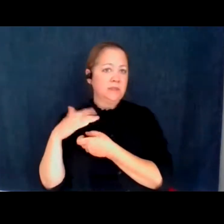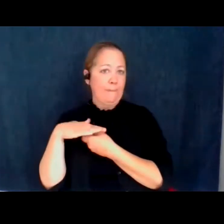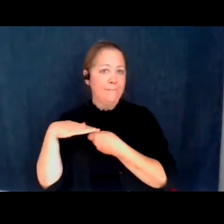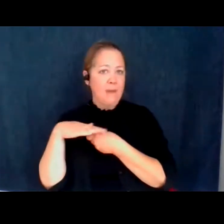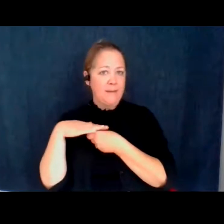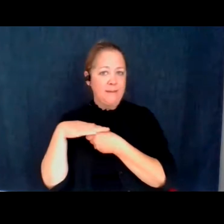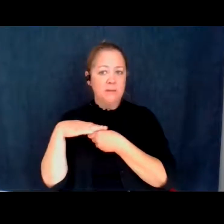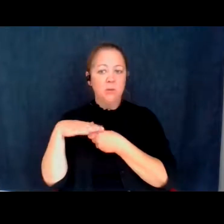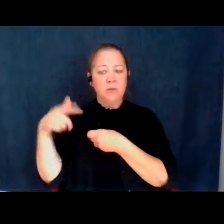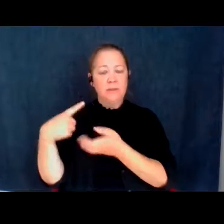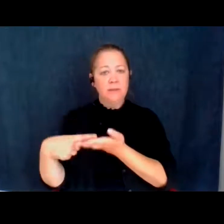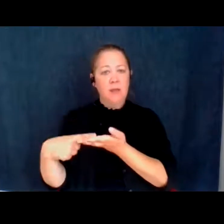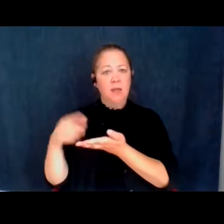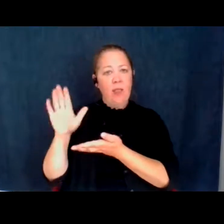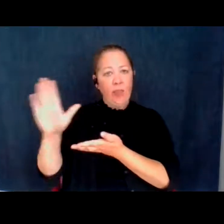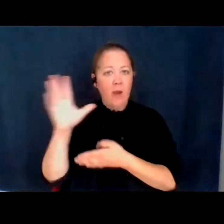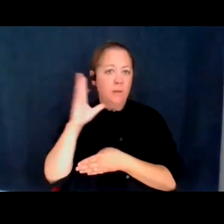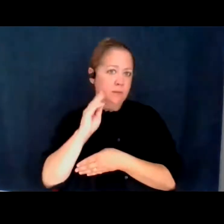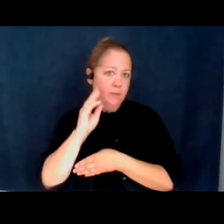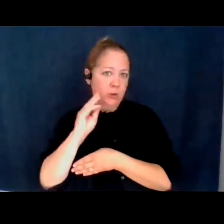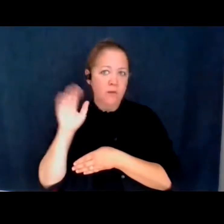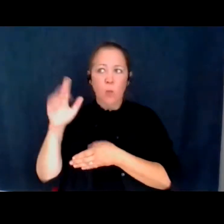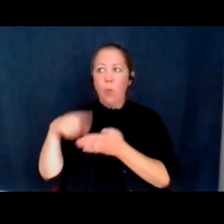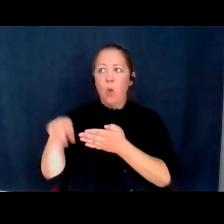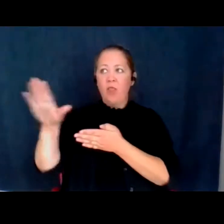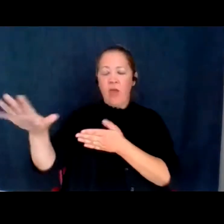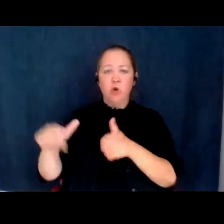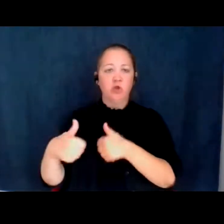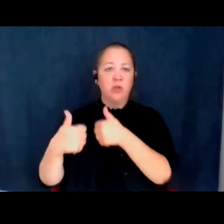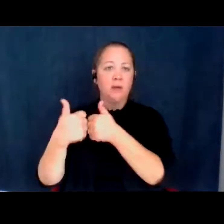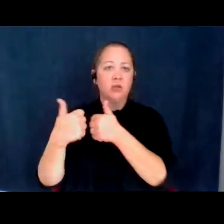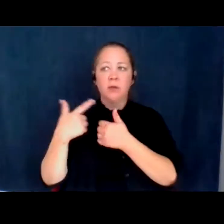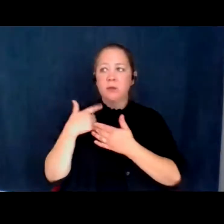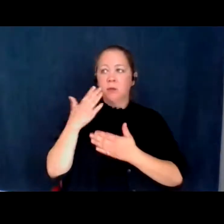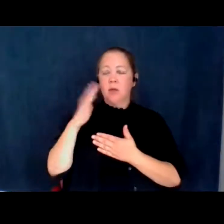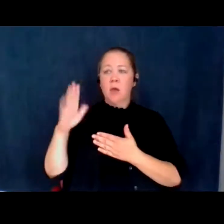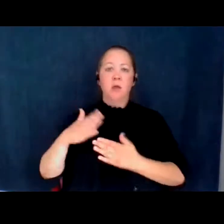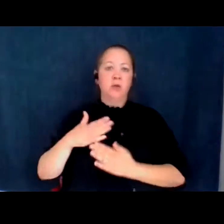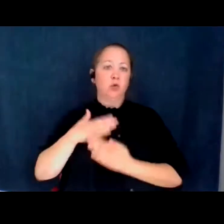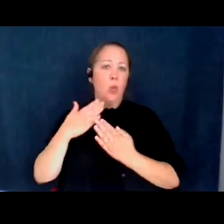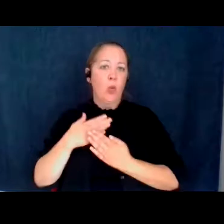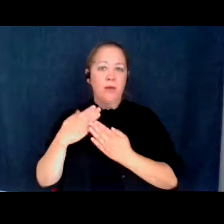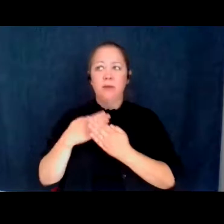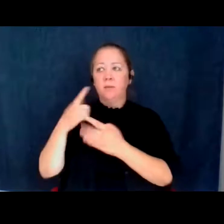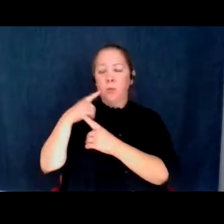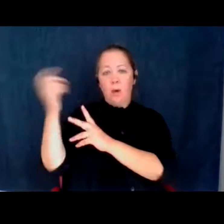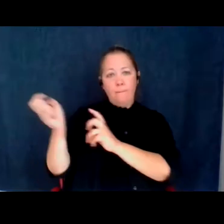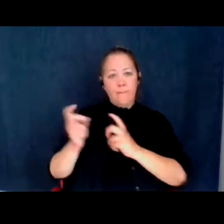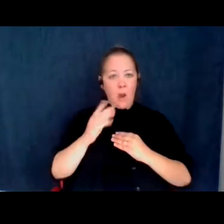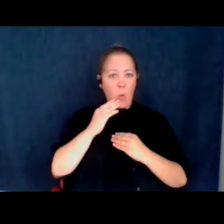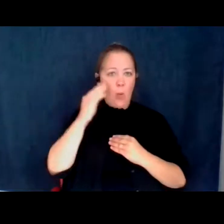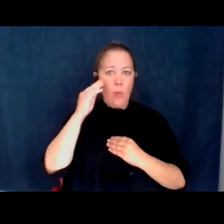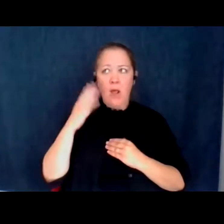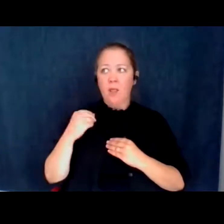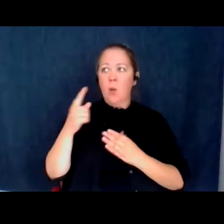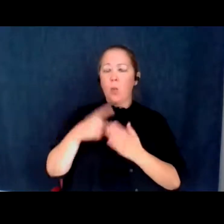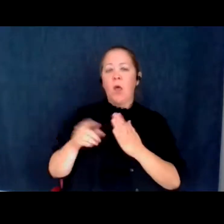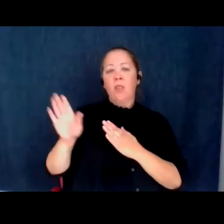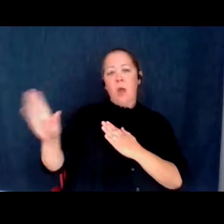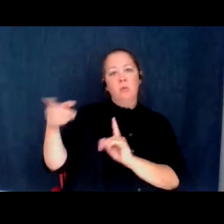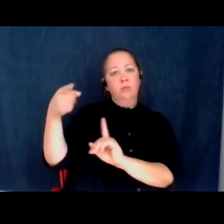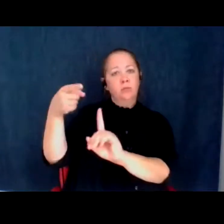on program, their own challenges and joys of returning home, and their goals for the future. So these alumni came